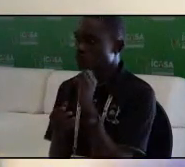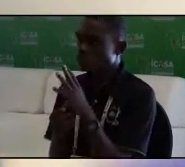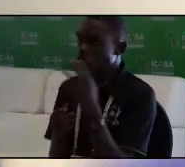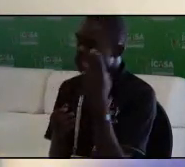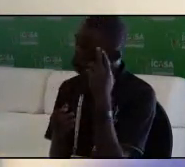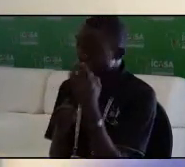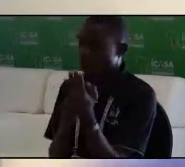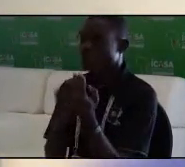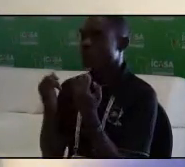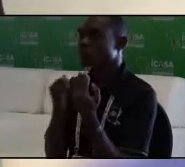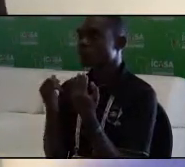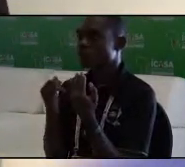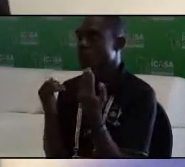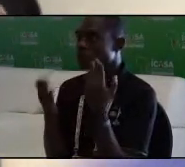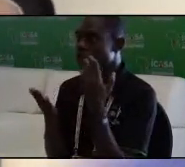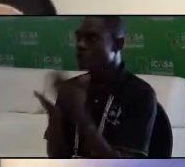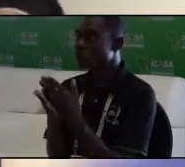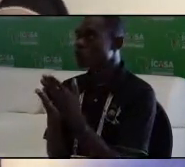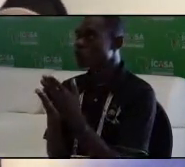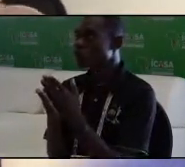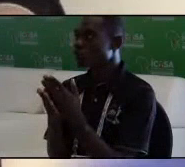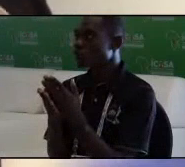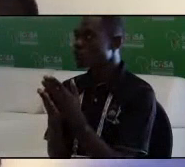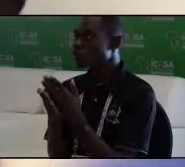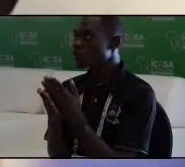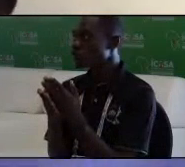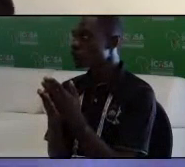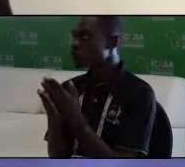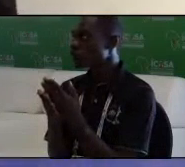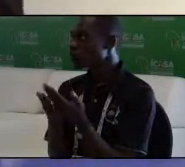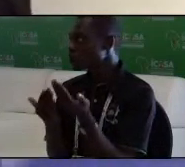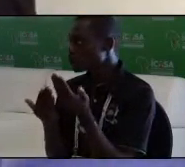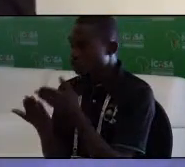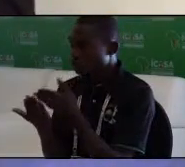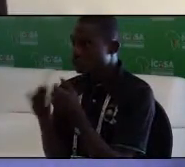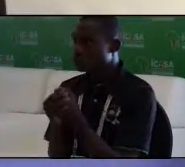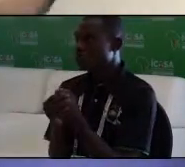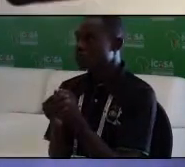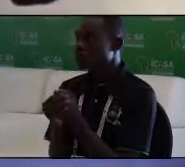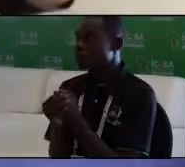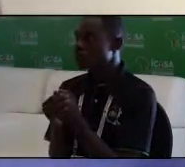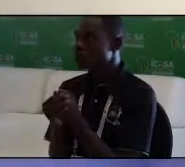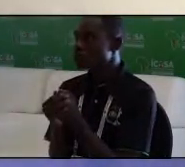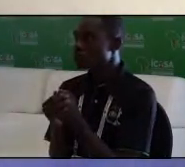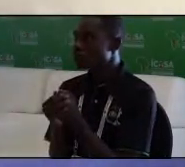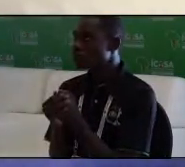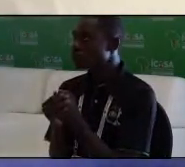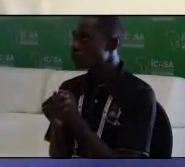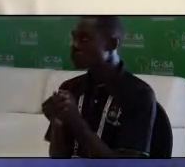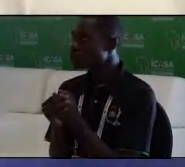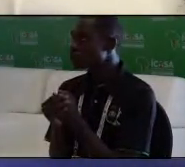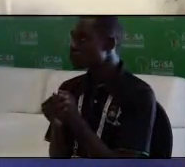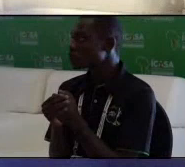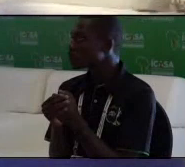words, I'm introducing to you the panelists, and I would like to invite them to come up to the panel, to this podium,